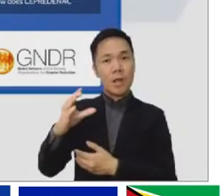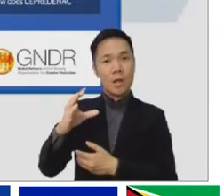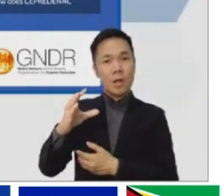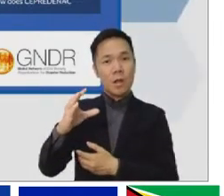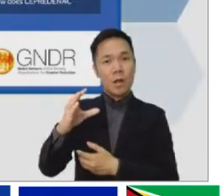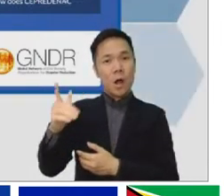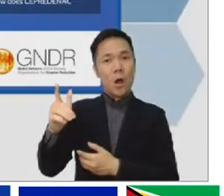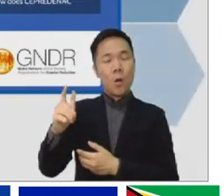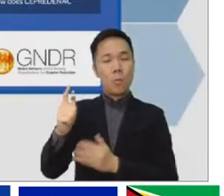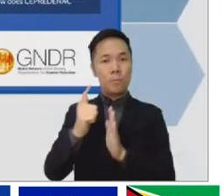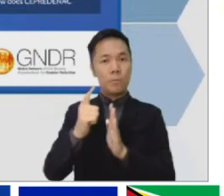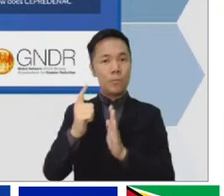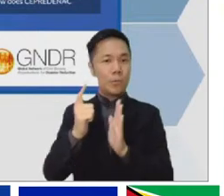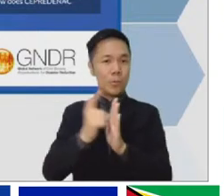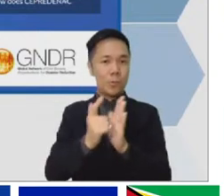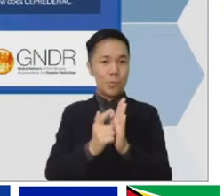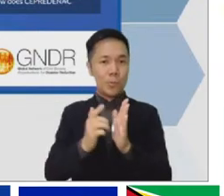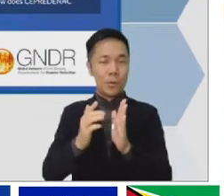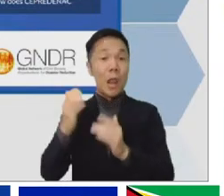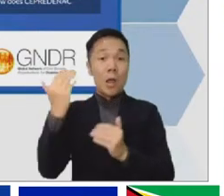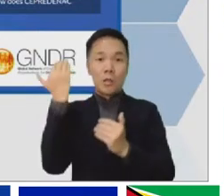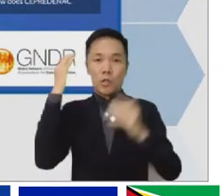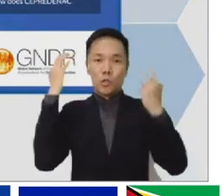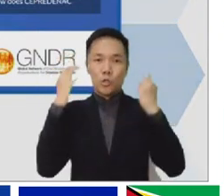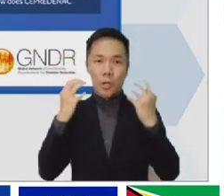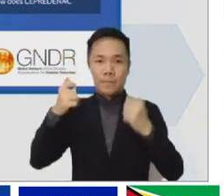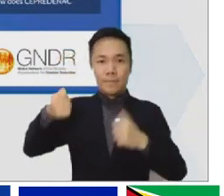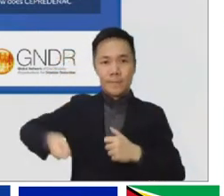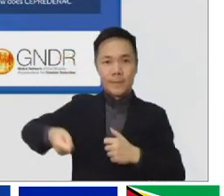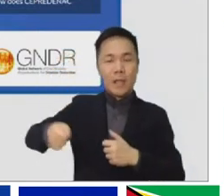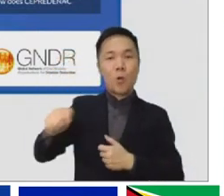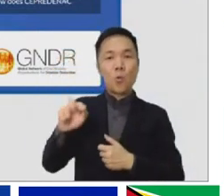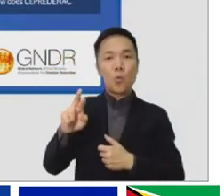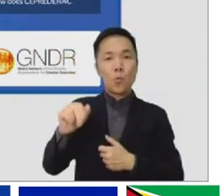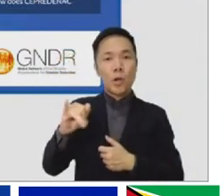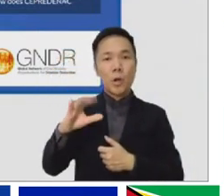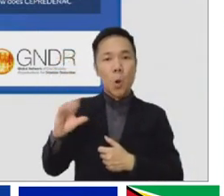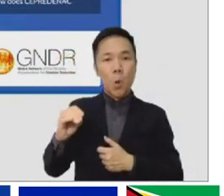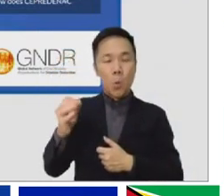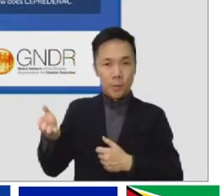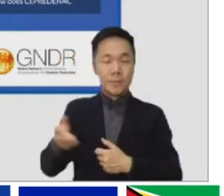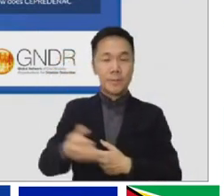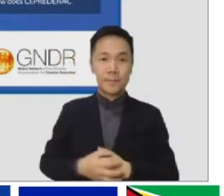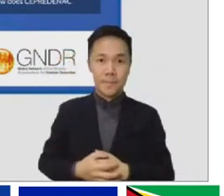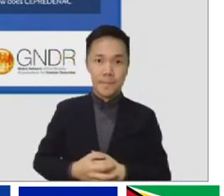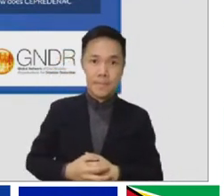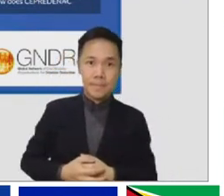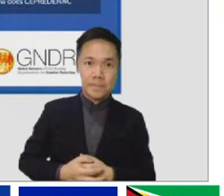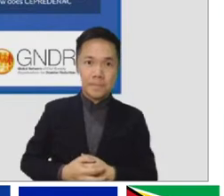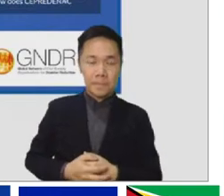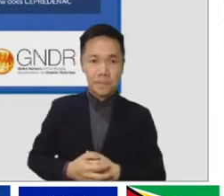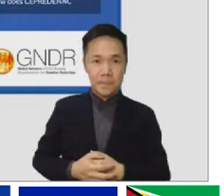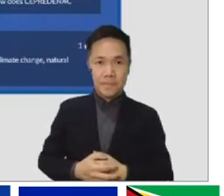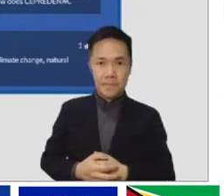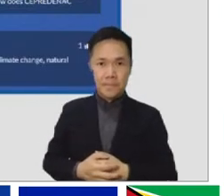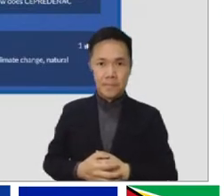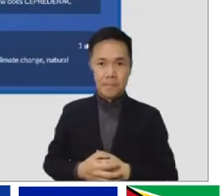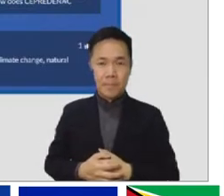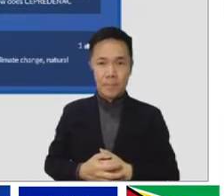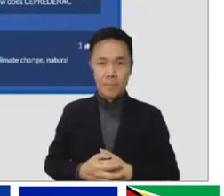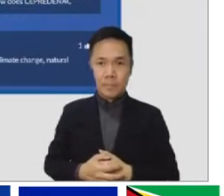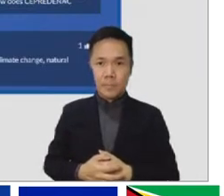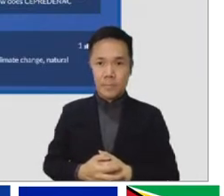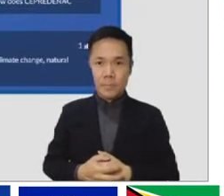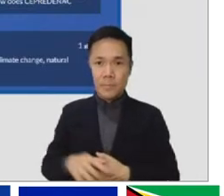question which does remit to public confidence, I guess. Y dice, ¿cómo fortalece